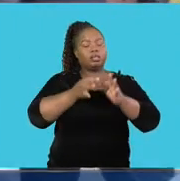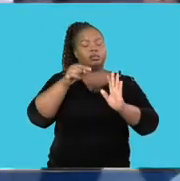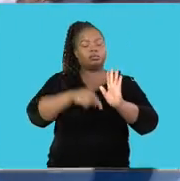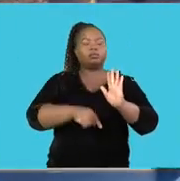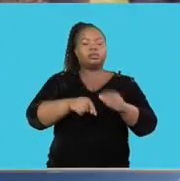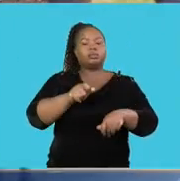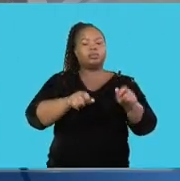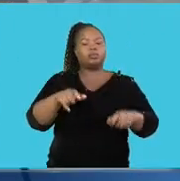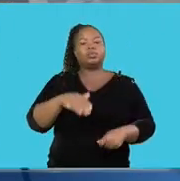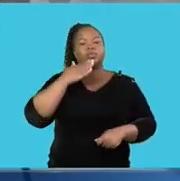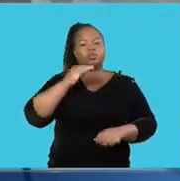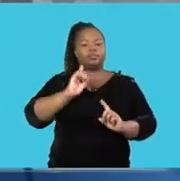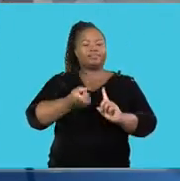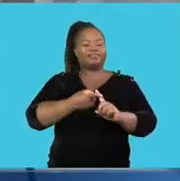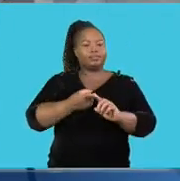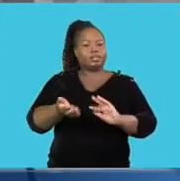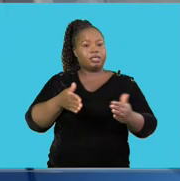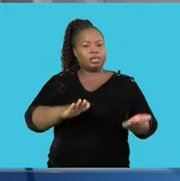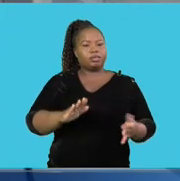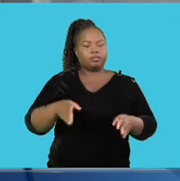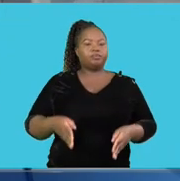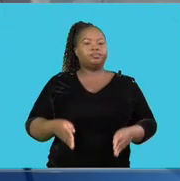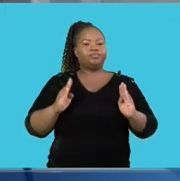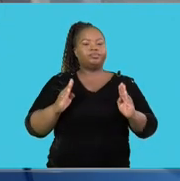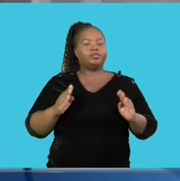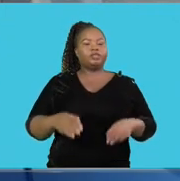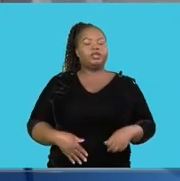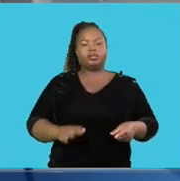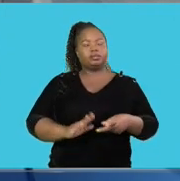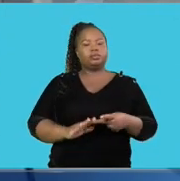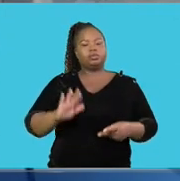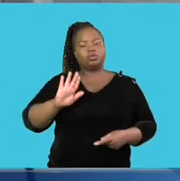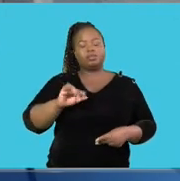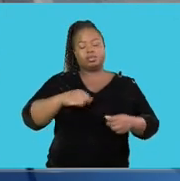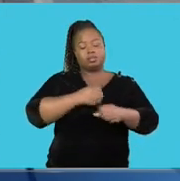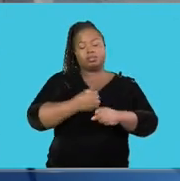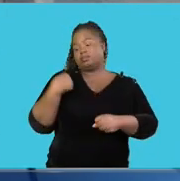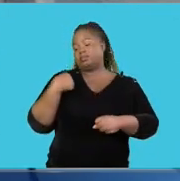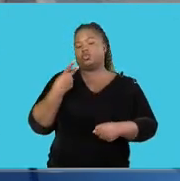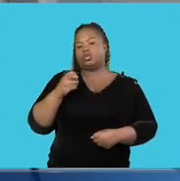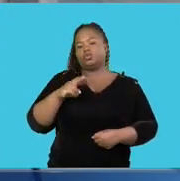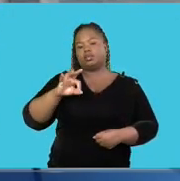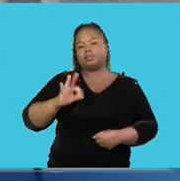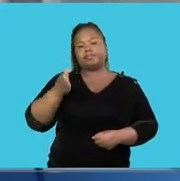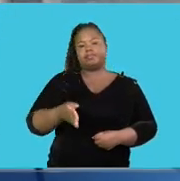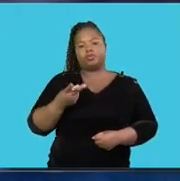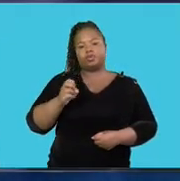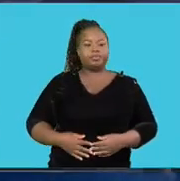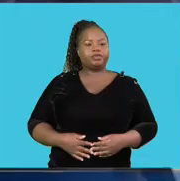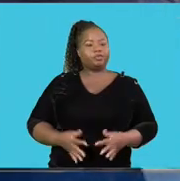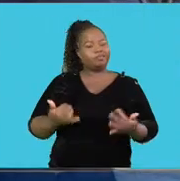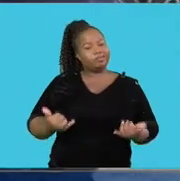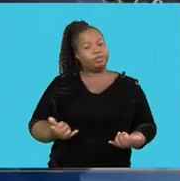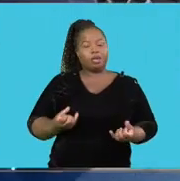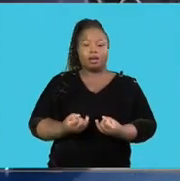labantu abaswelekileyo kwiingozi zendlela kwixesha leholide kunyaka ka-2023